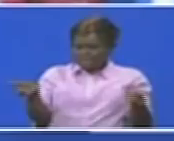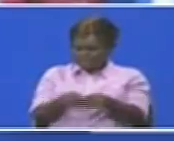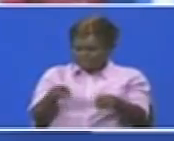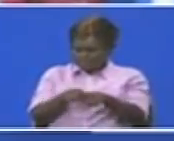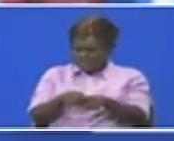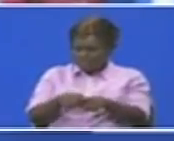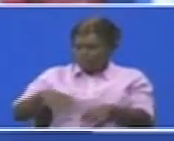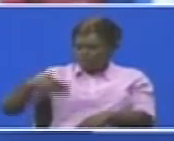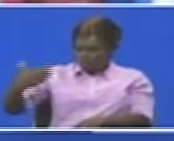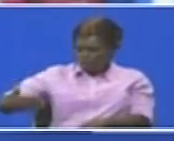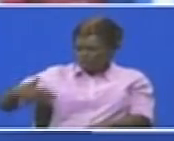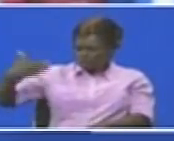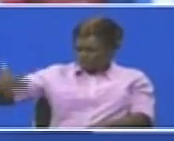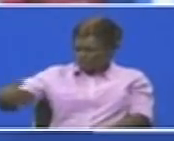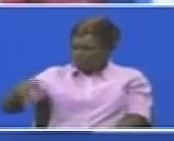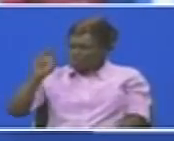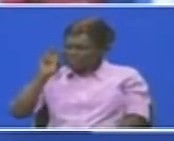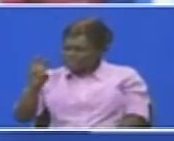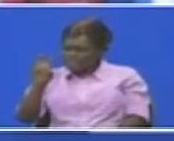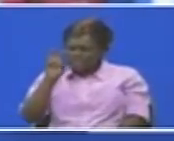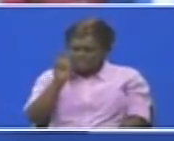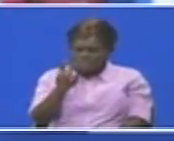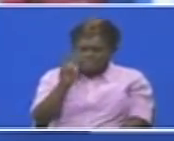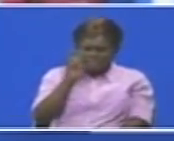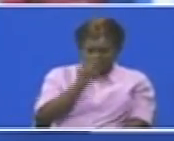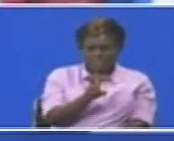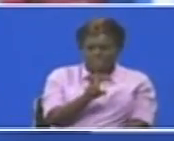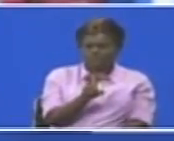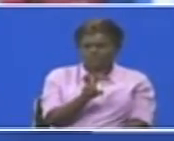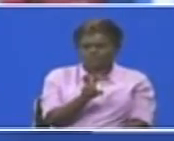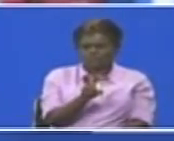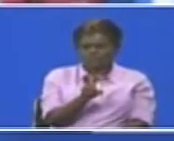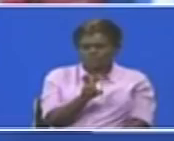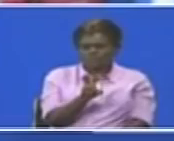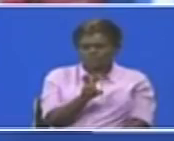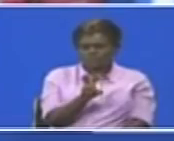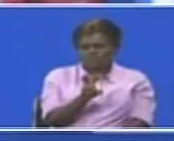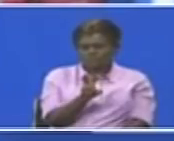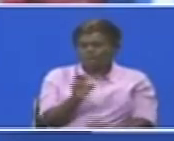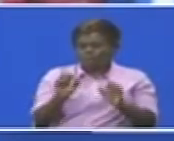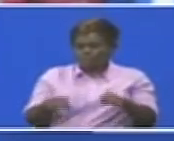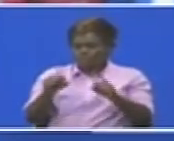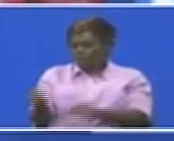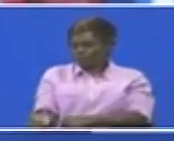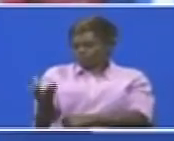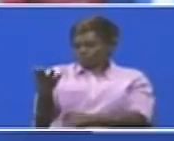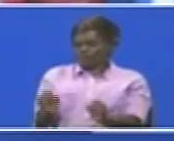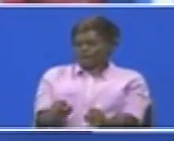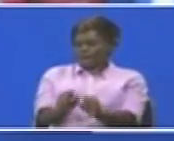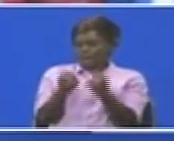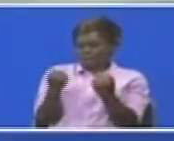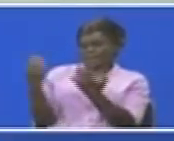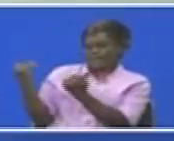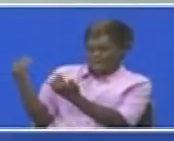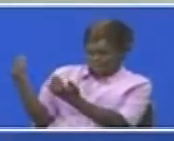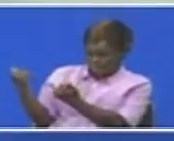on checking the early warnings of an attack, all threats which are facing the